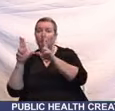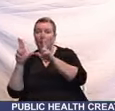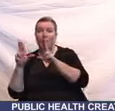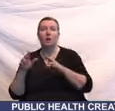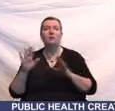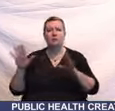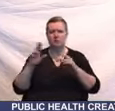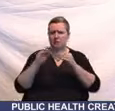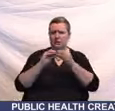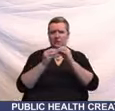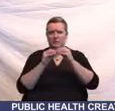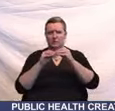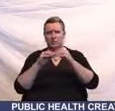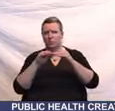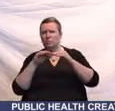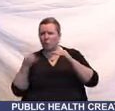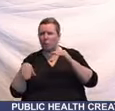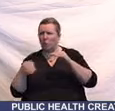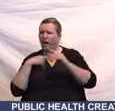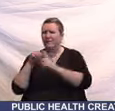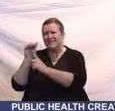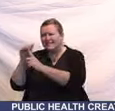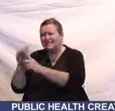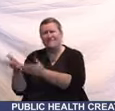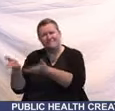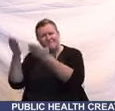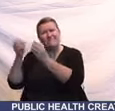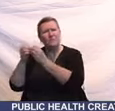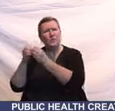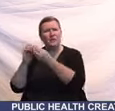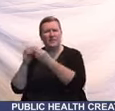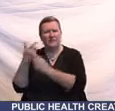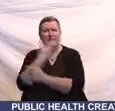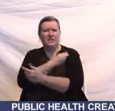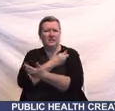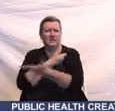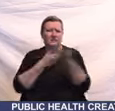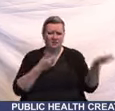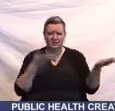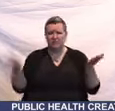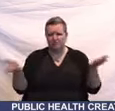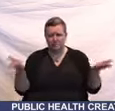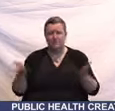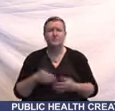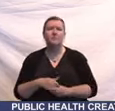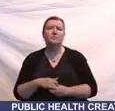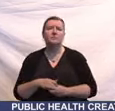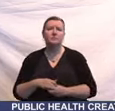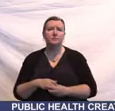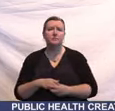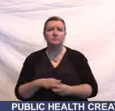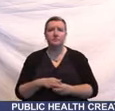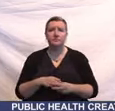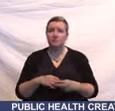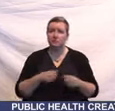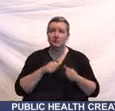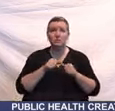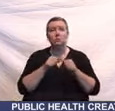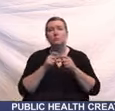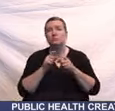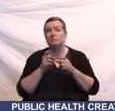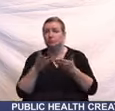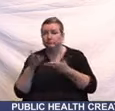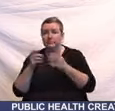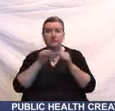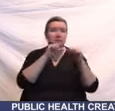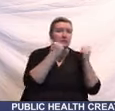average in ways to get more of their employees vaccinated. We continue working with agencies and